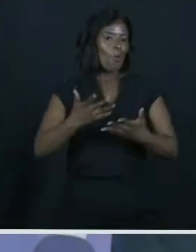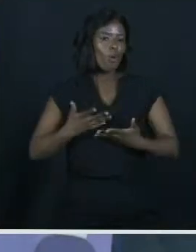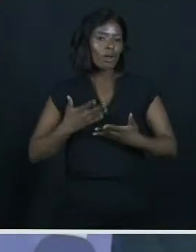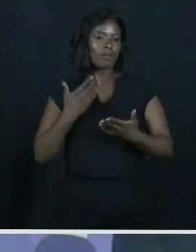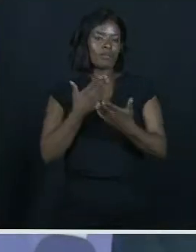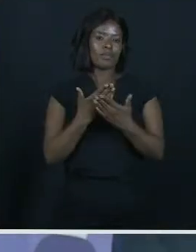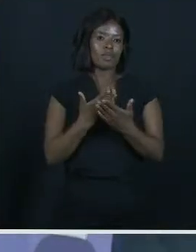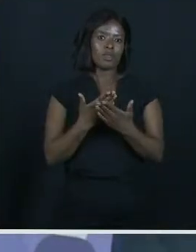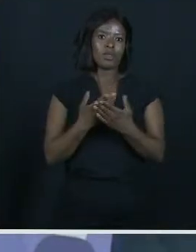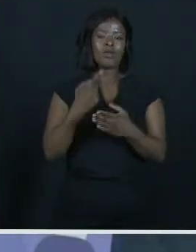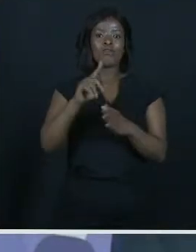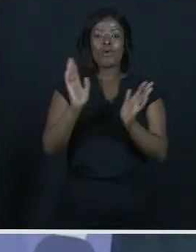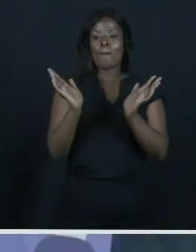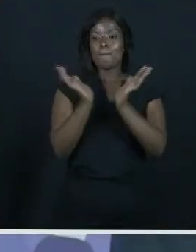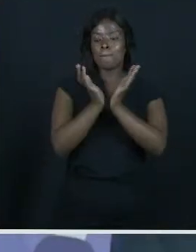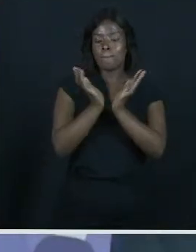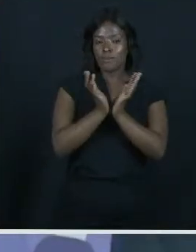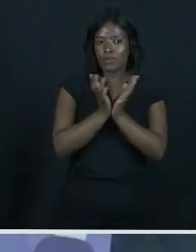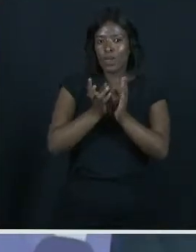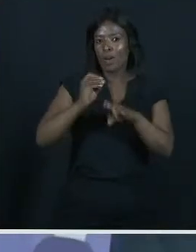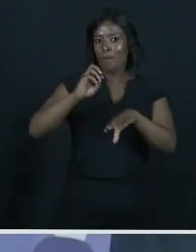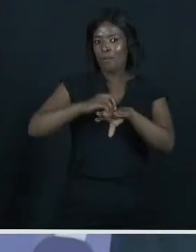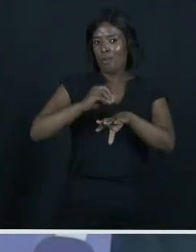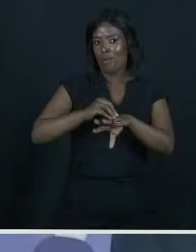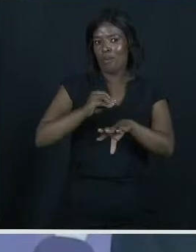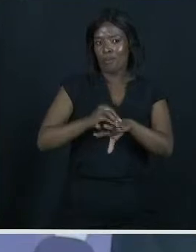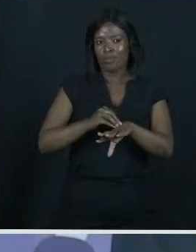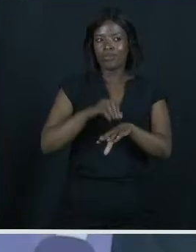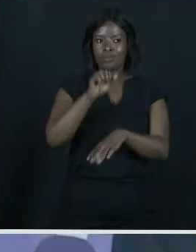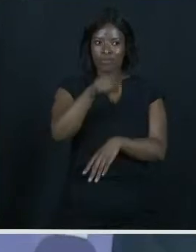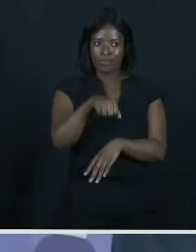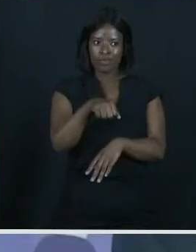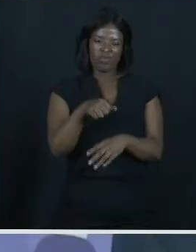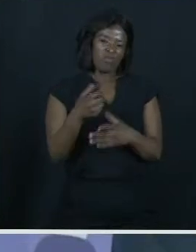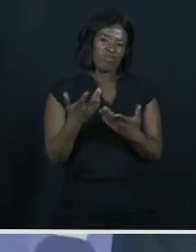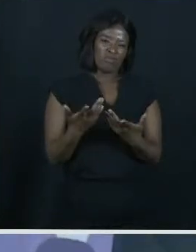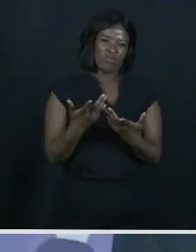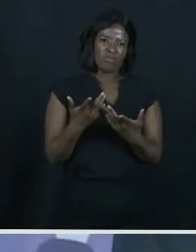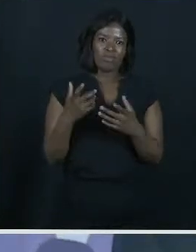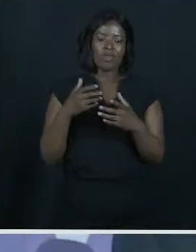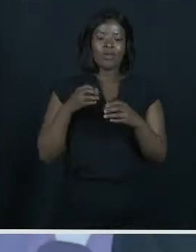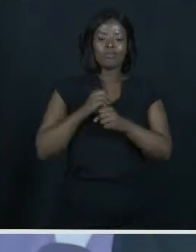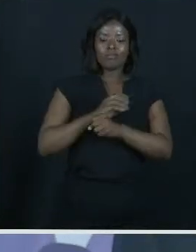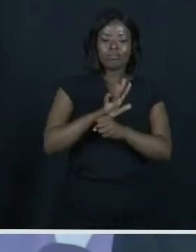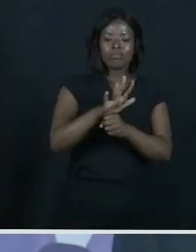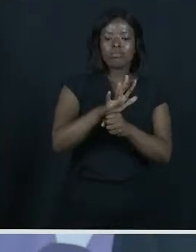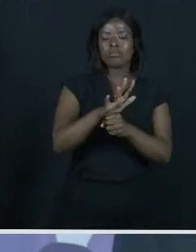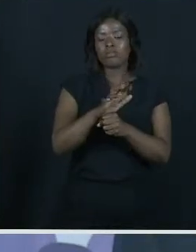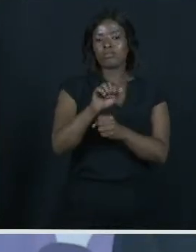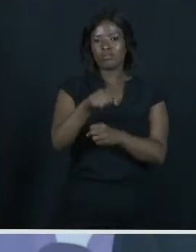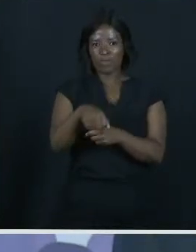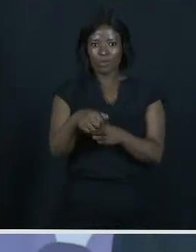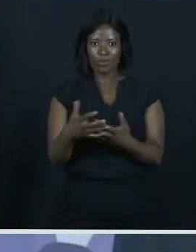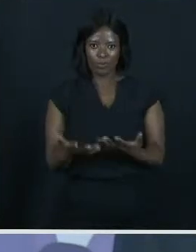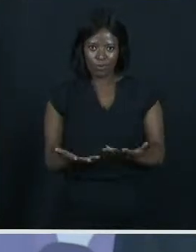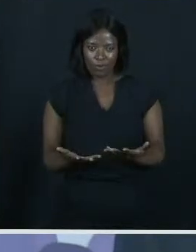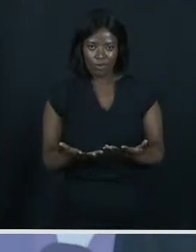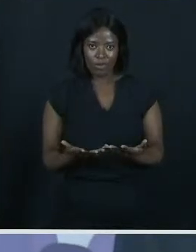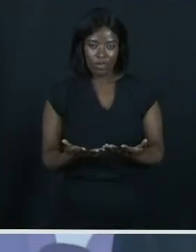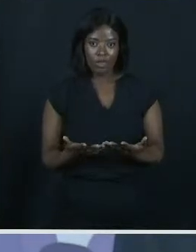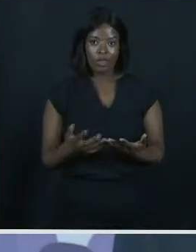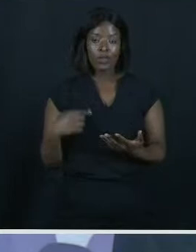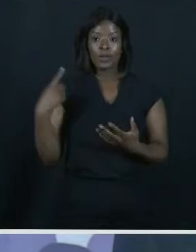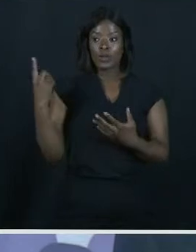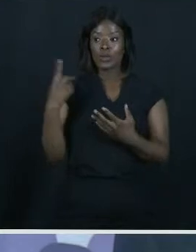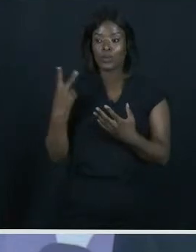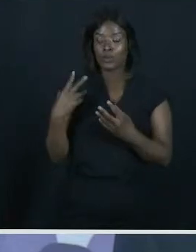second presidential summit on this issue, which has indeed been exacerbated during the COVID-19 pandemic. As